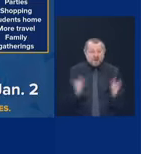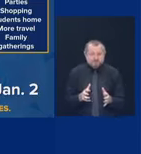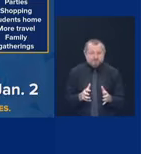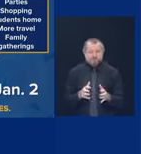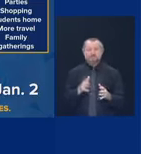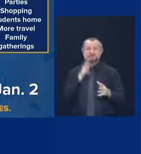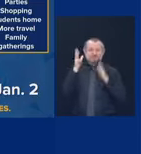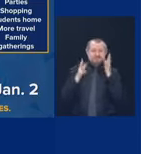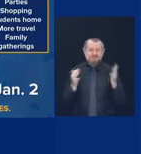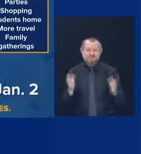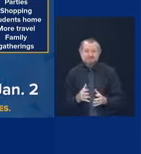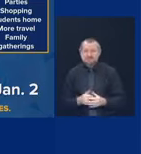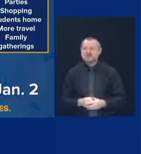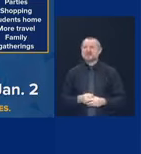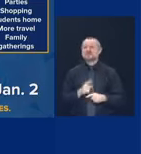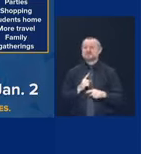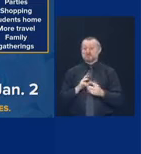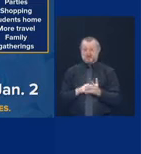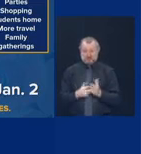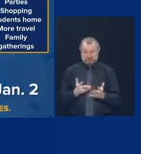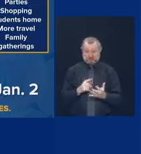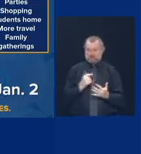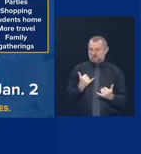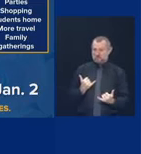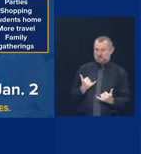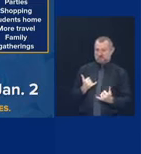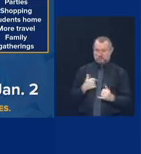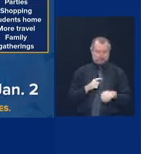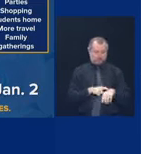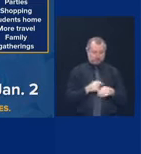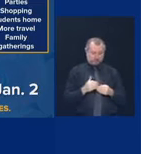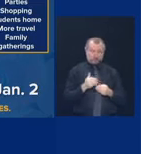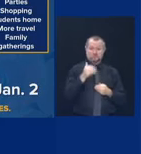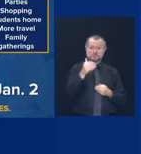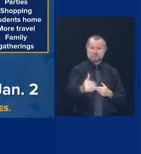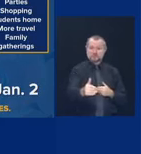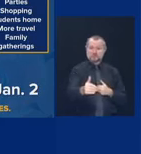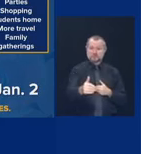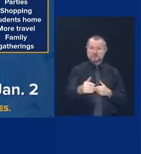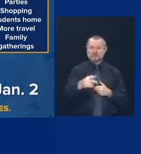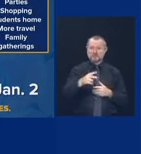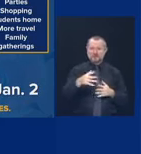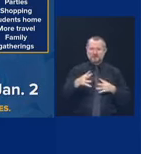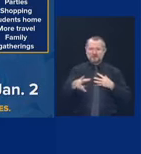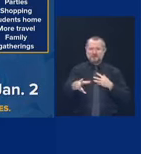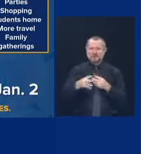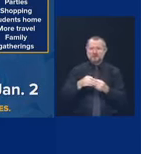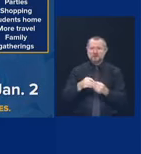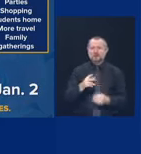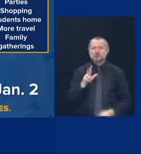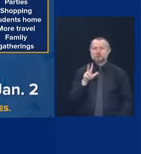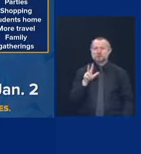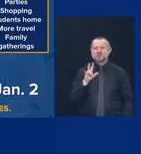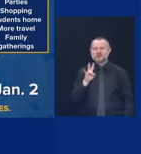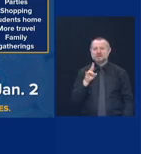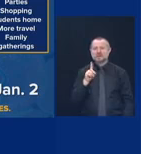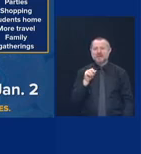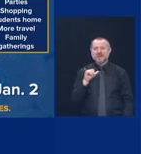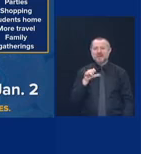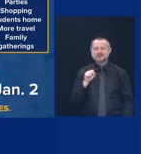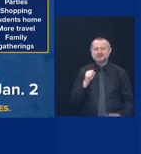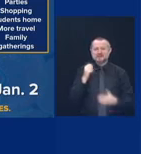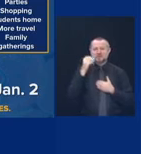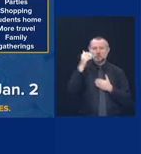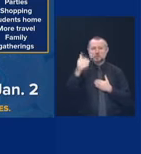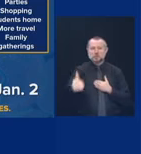37 days between today and January 2nd of